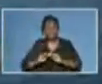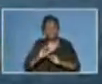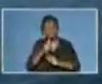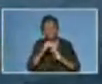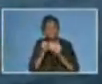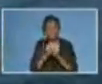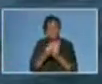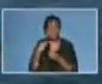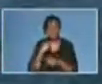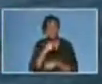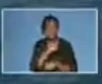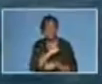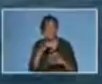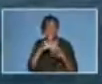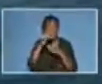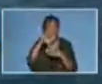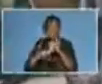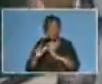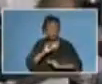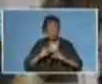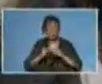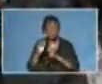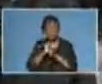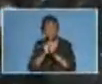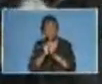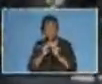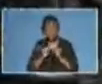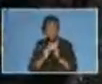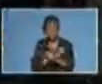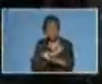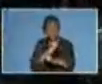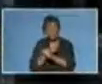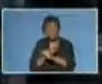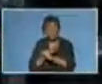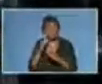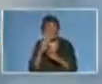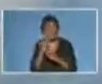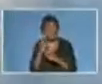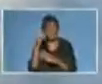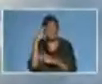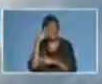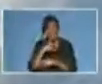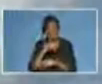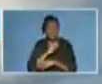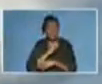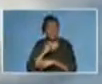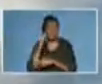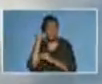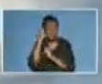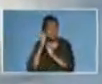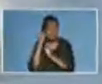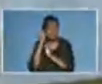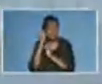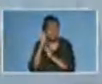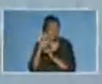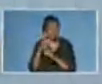team members got in on the action, but the competition remained fierce between Rick and I. Audio engineer Chad would catch